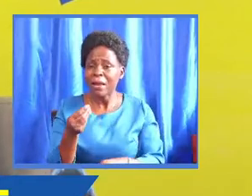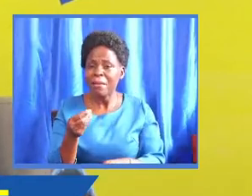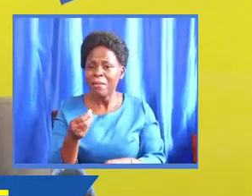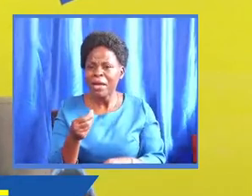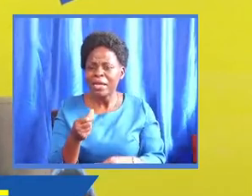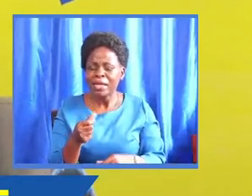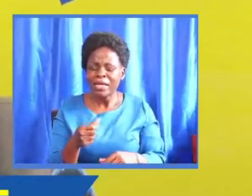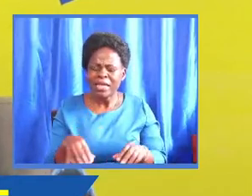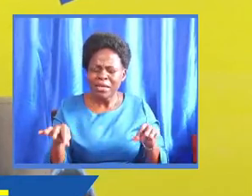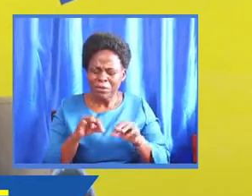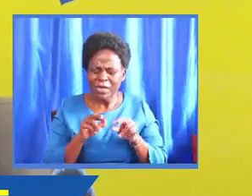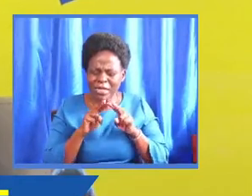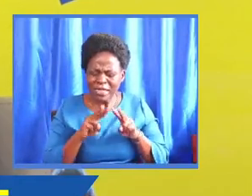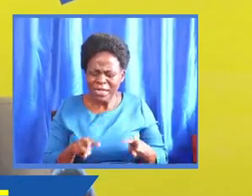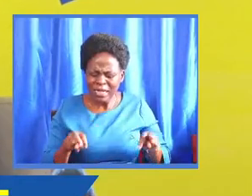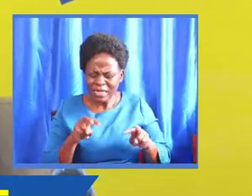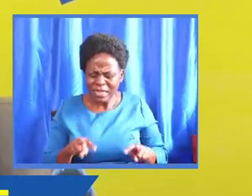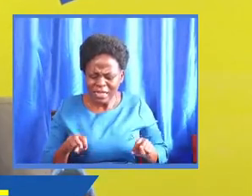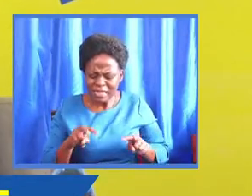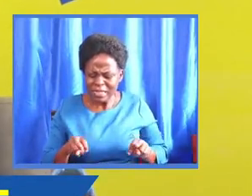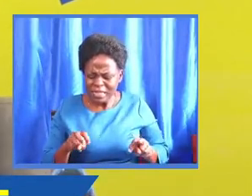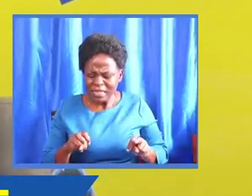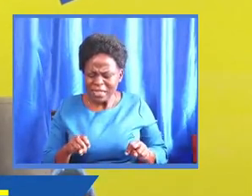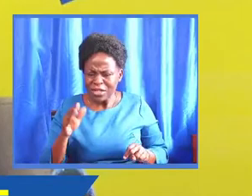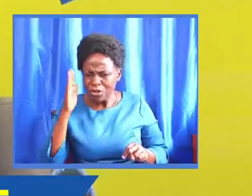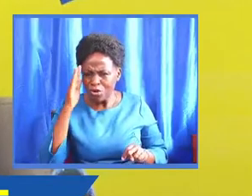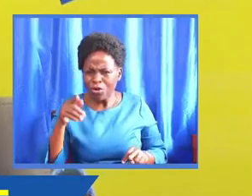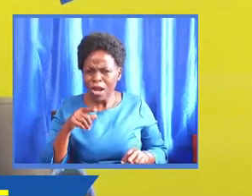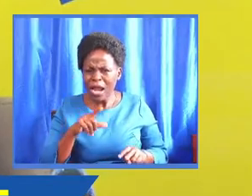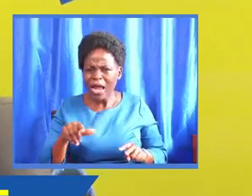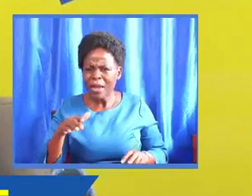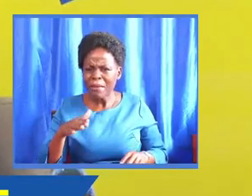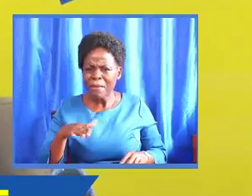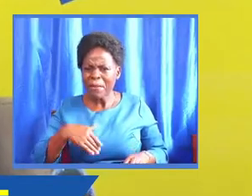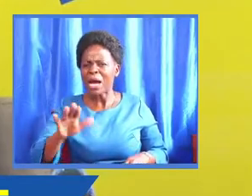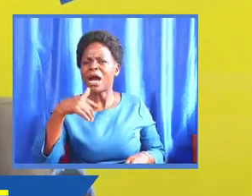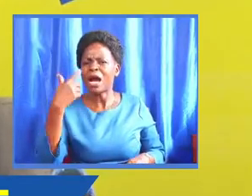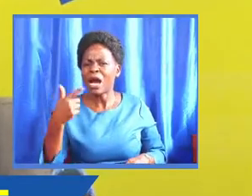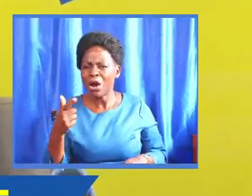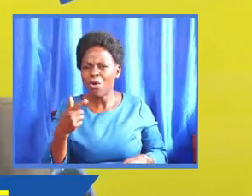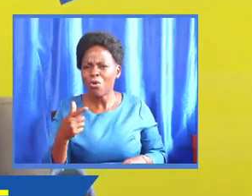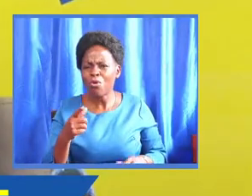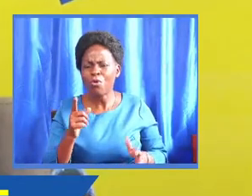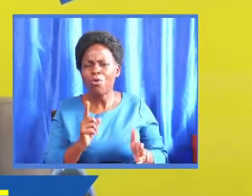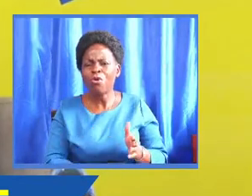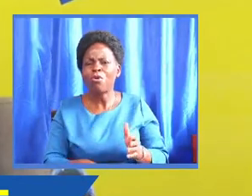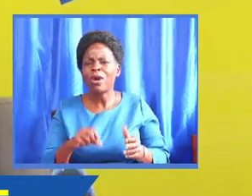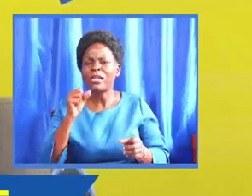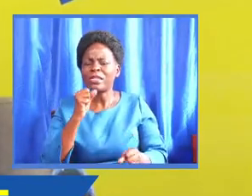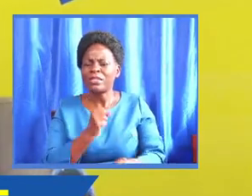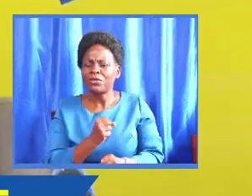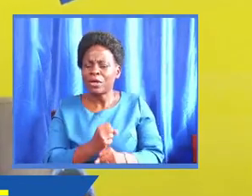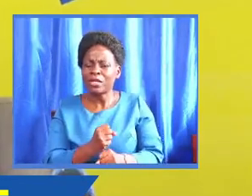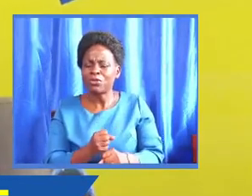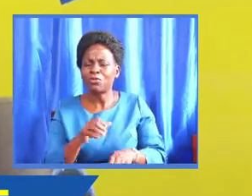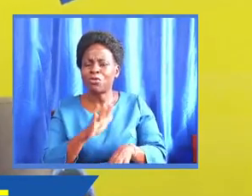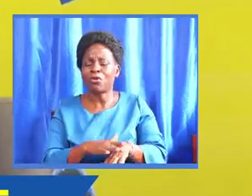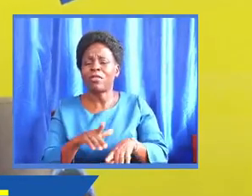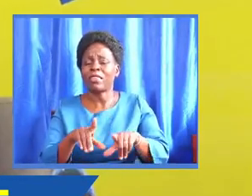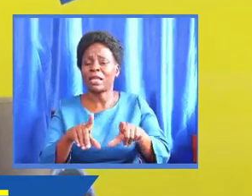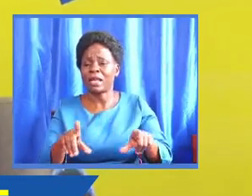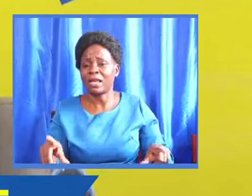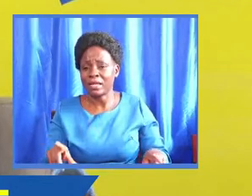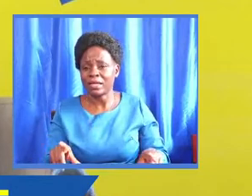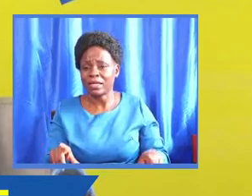your due diligence to ascertain ownership, to ascertain what you can and cannot do on that plot of land.